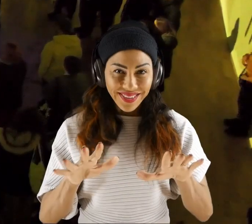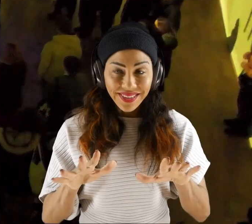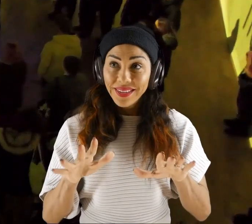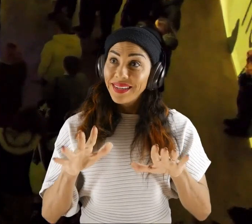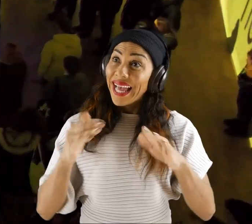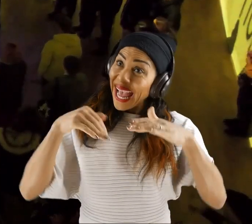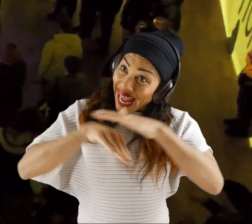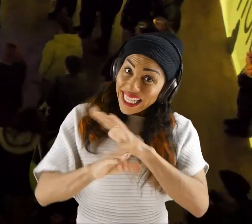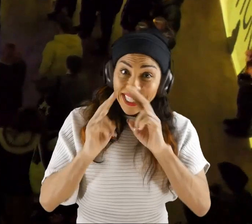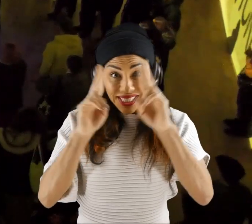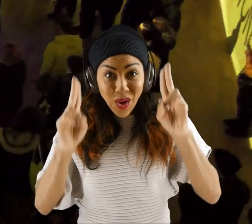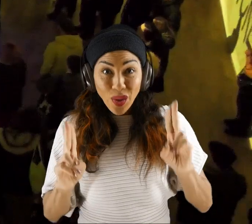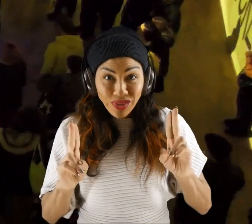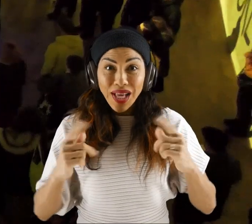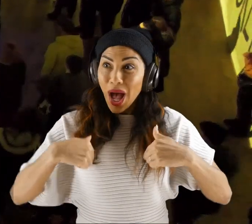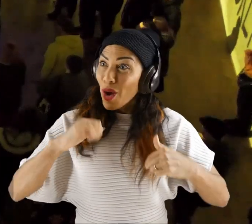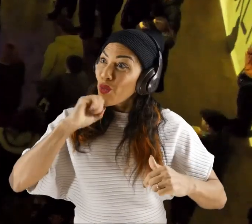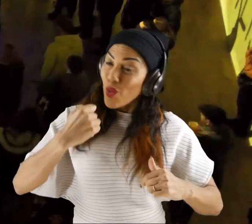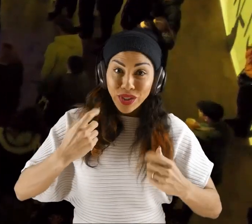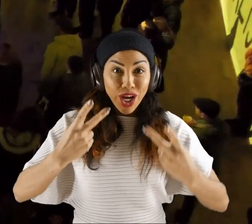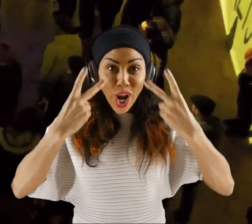I wouldn't normally be wearing sunglasses indoors,